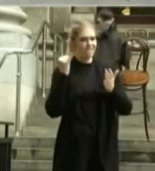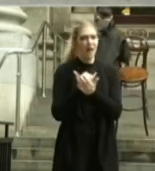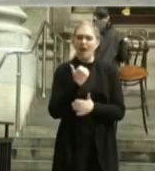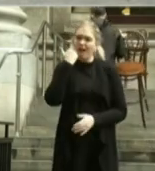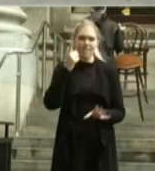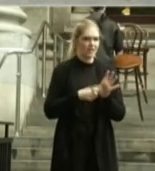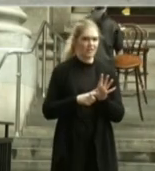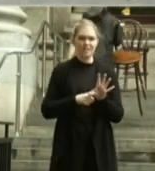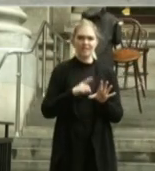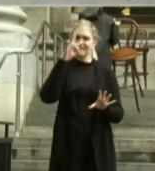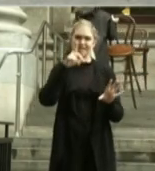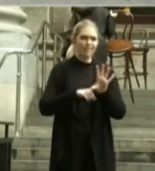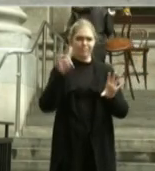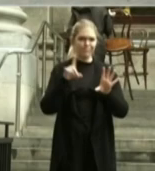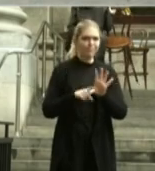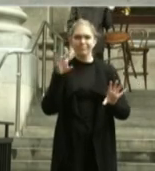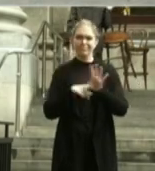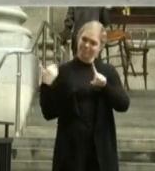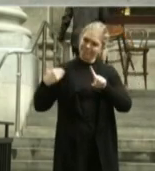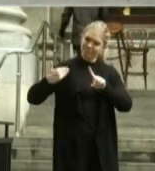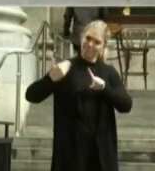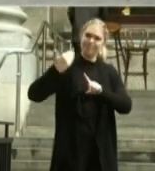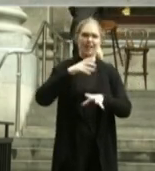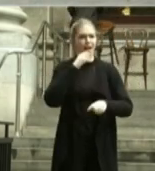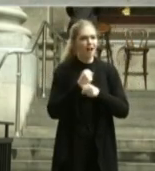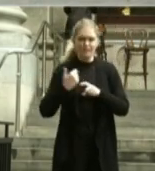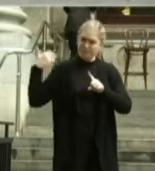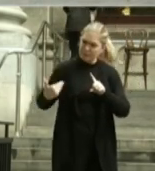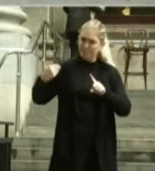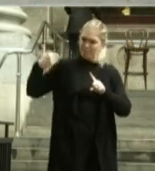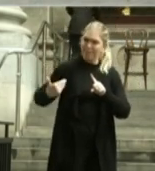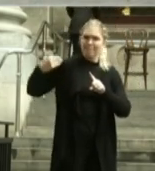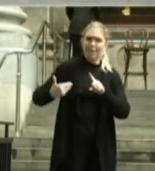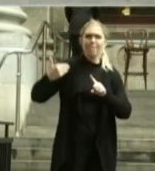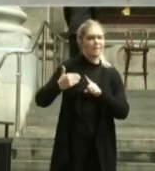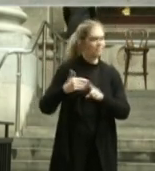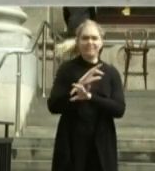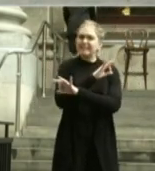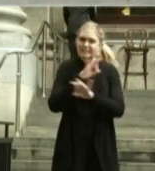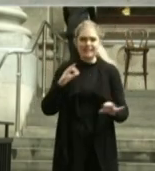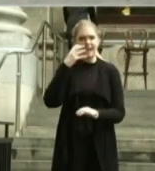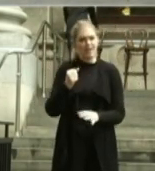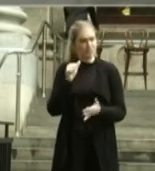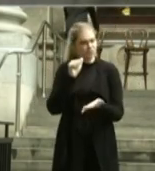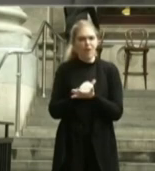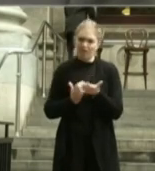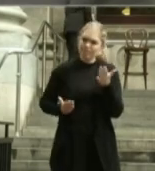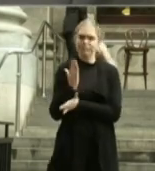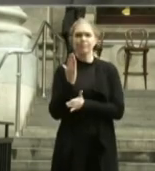upon year, decade upon decade, and government after government, failing to take meaningful action to reverse it.